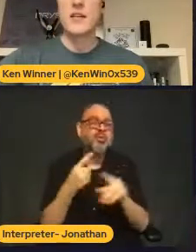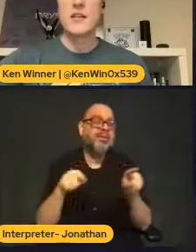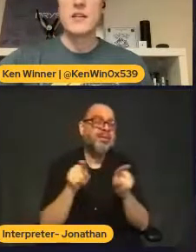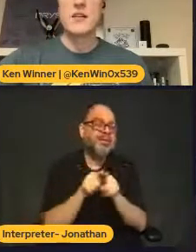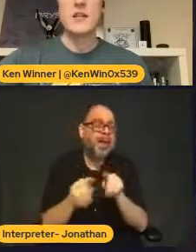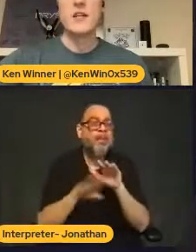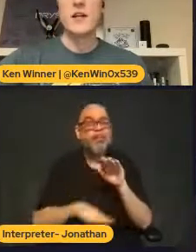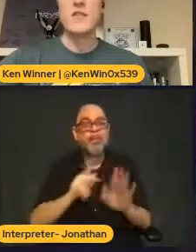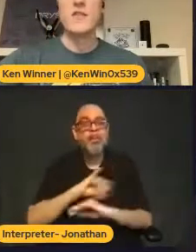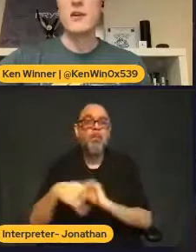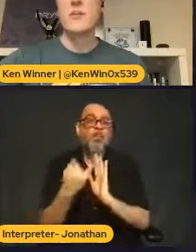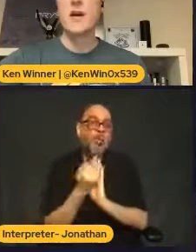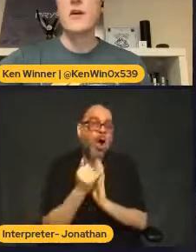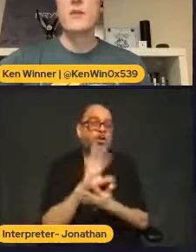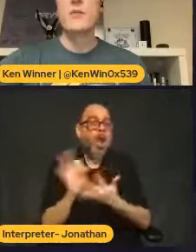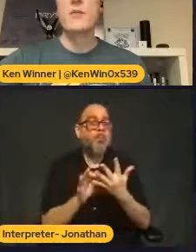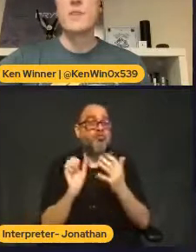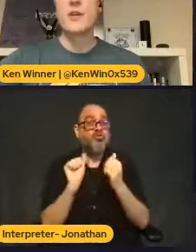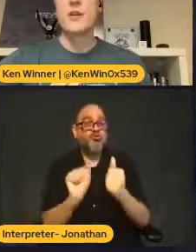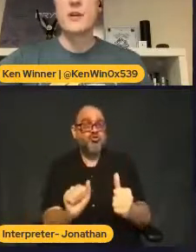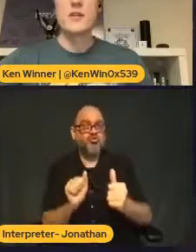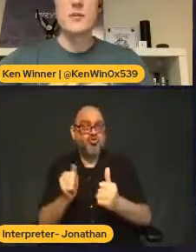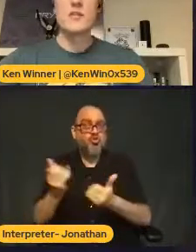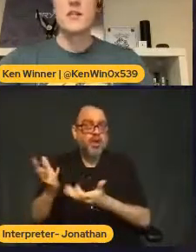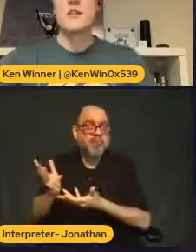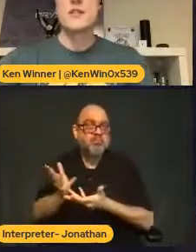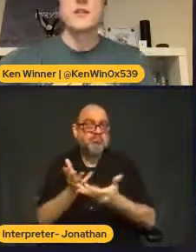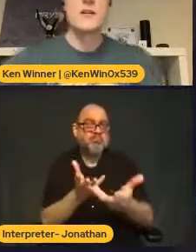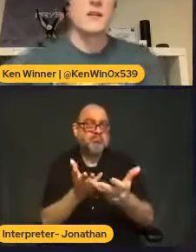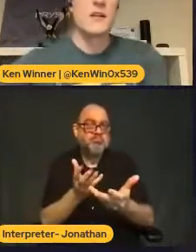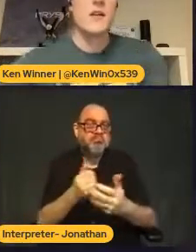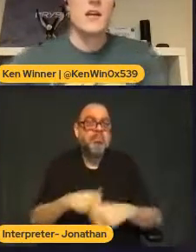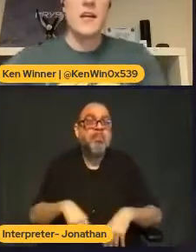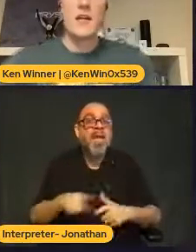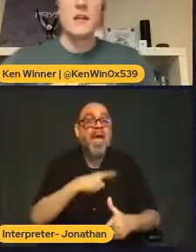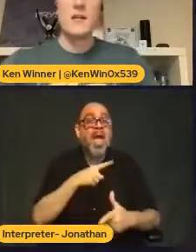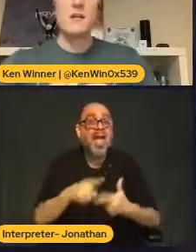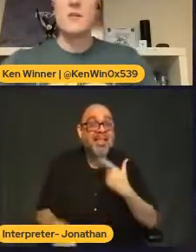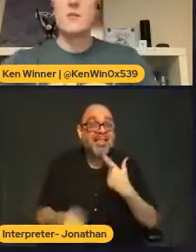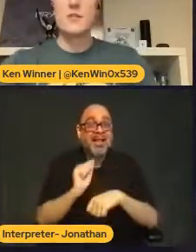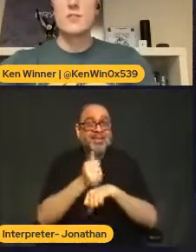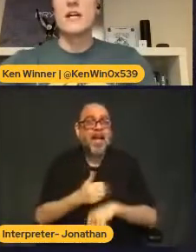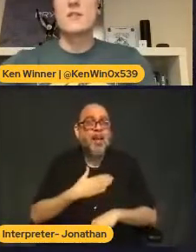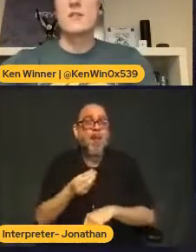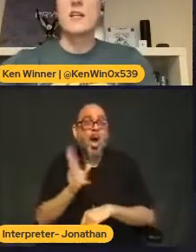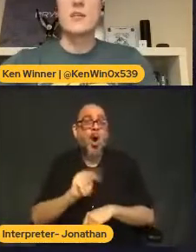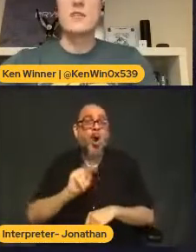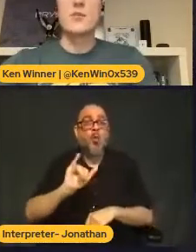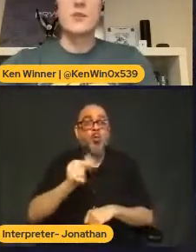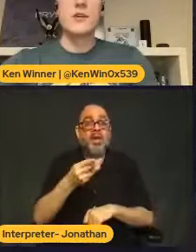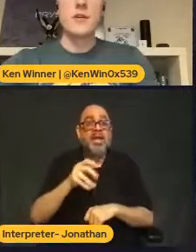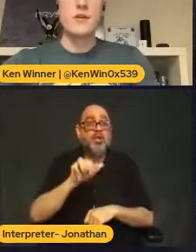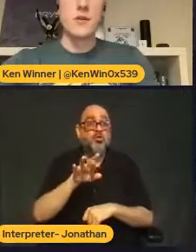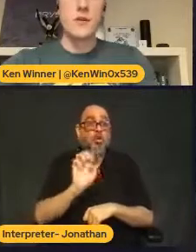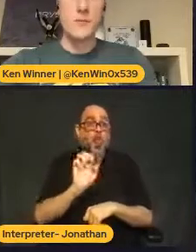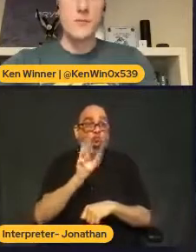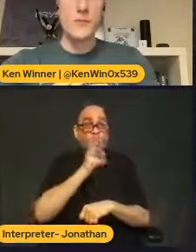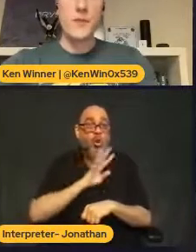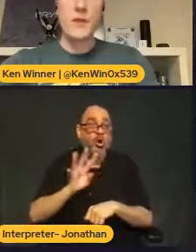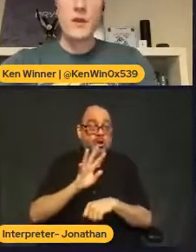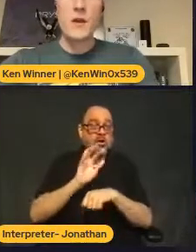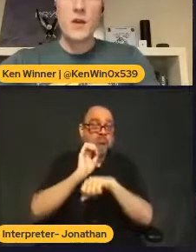that you can pass in. And then I've created my own prettier ignore settings here. And it will just pass those lines to the prettier